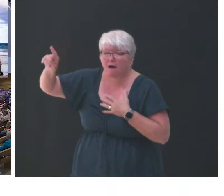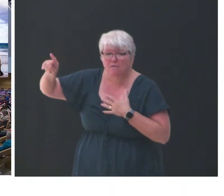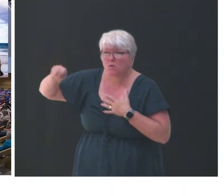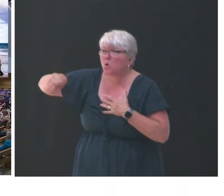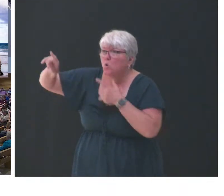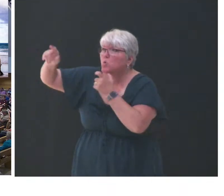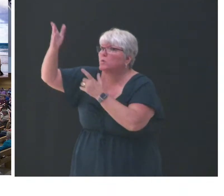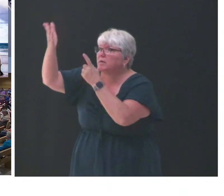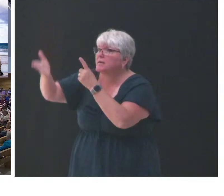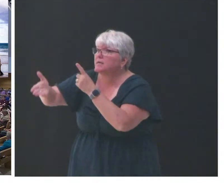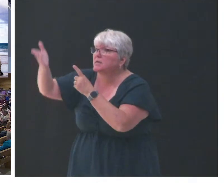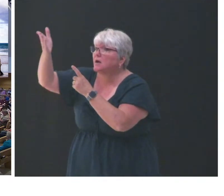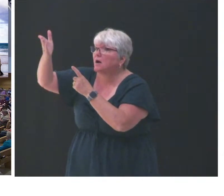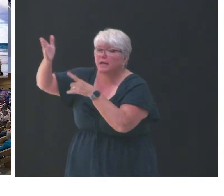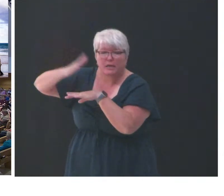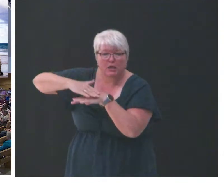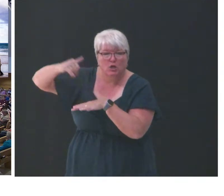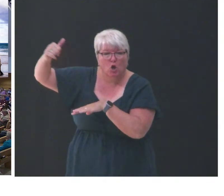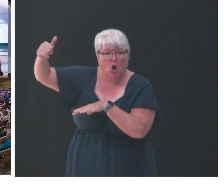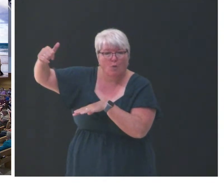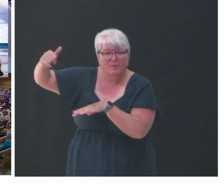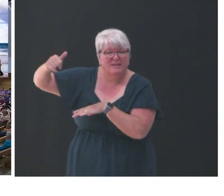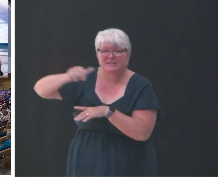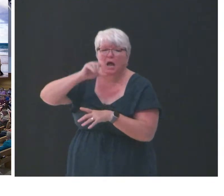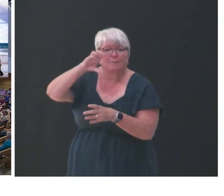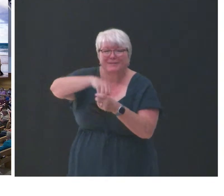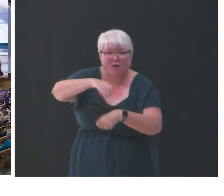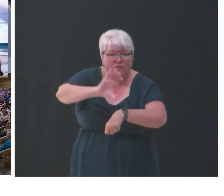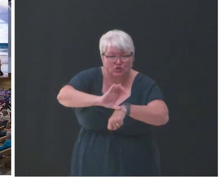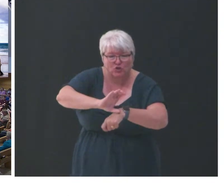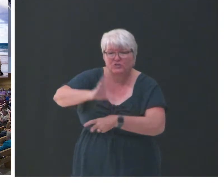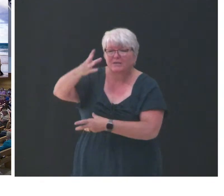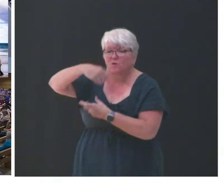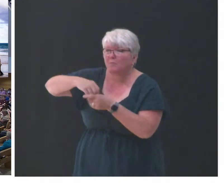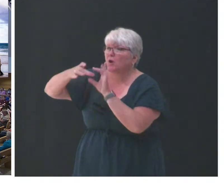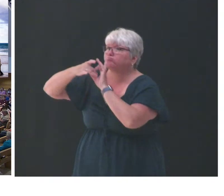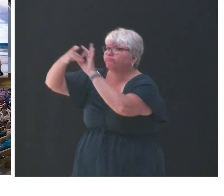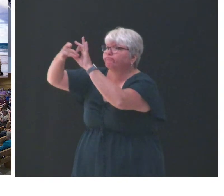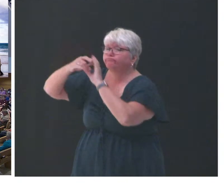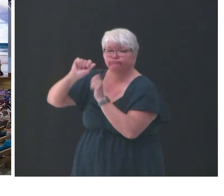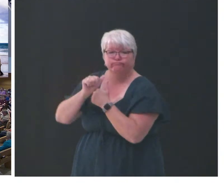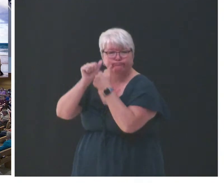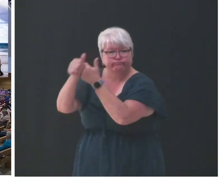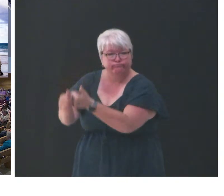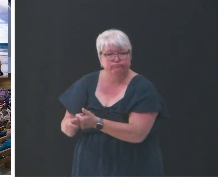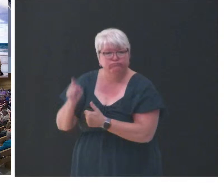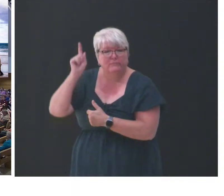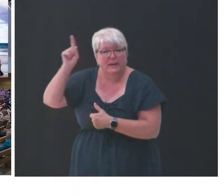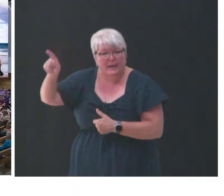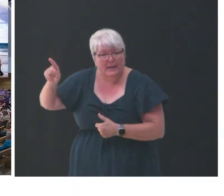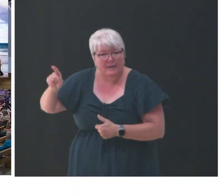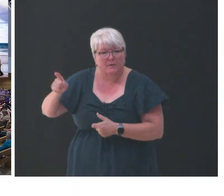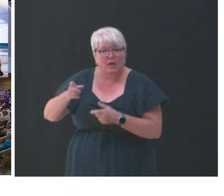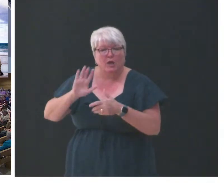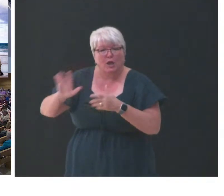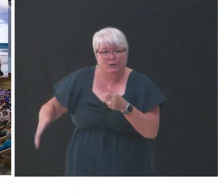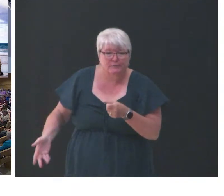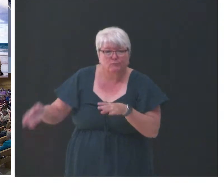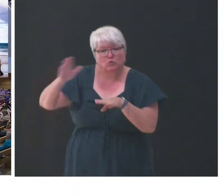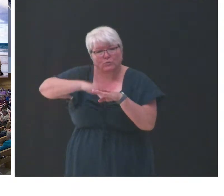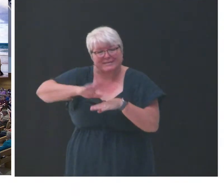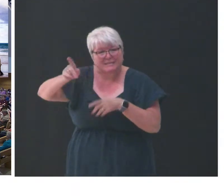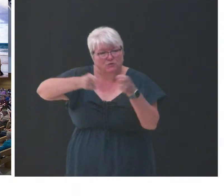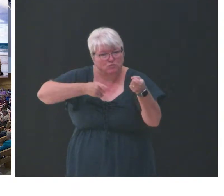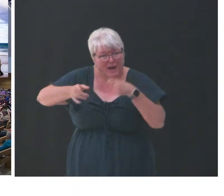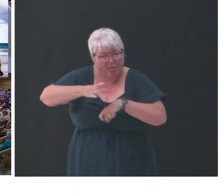who he is, that he didn't call me just to be a part of a church. He called me to be a part of a follower of his and increase his rule and his reign on this earth, to